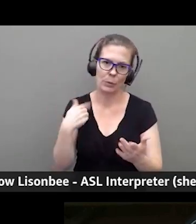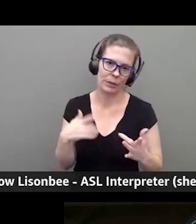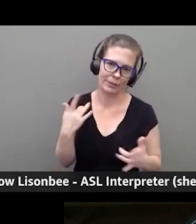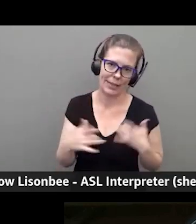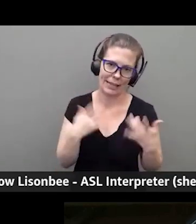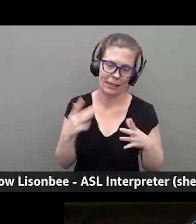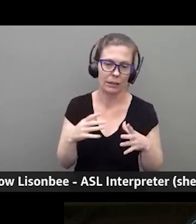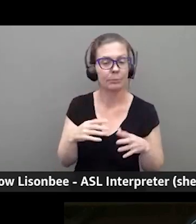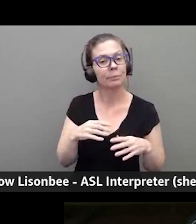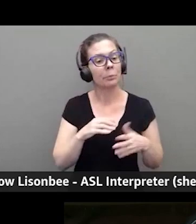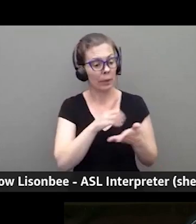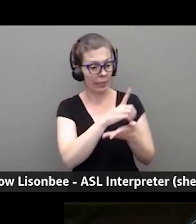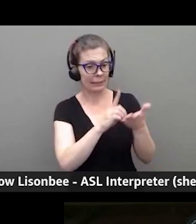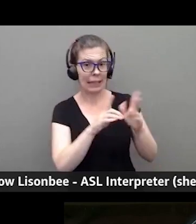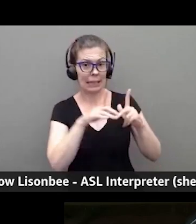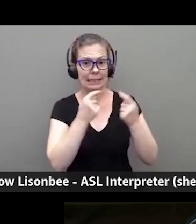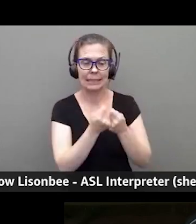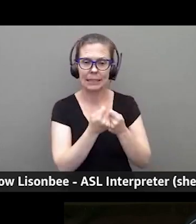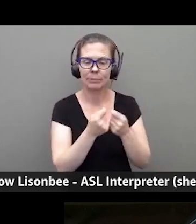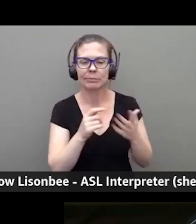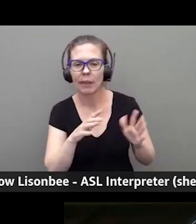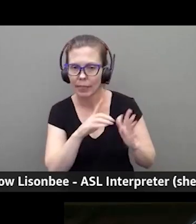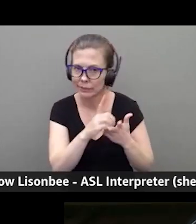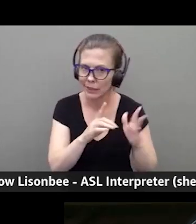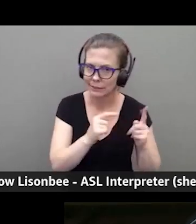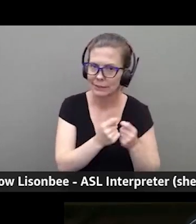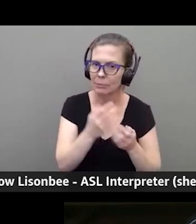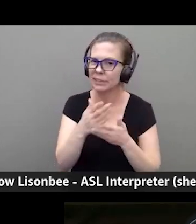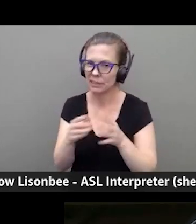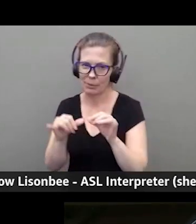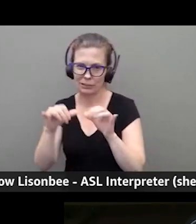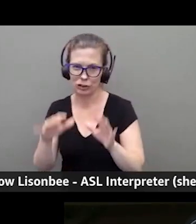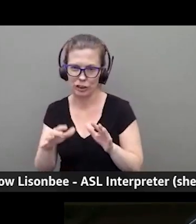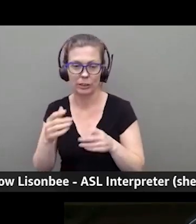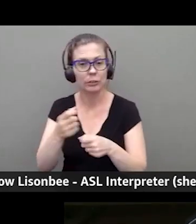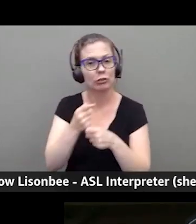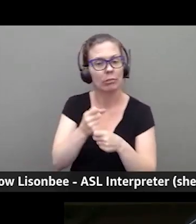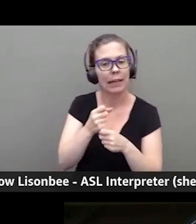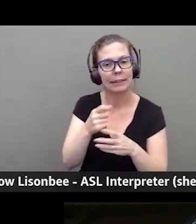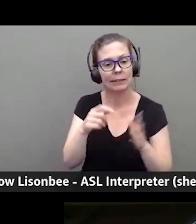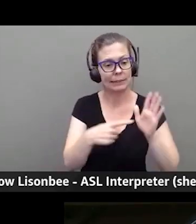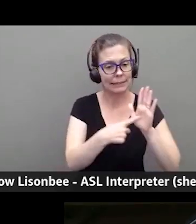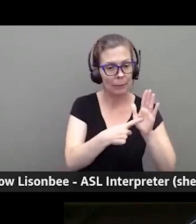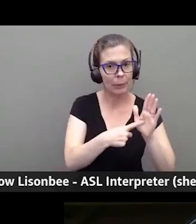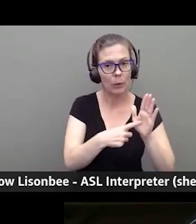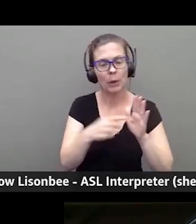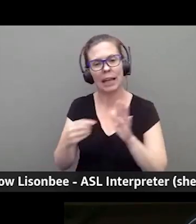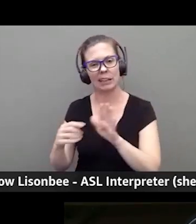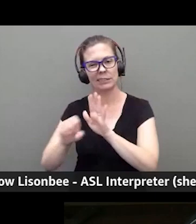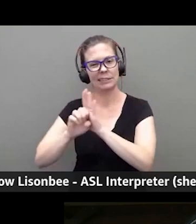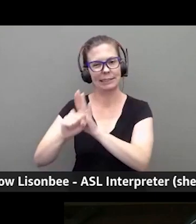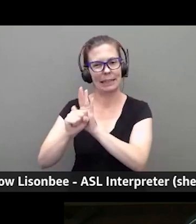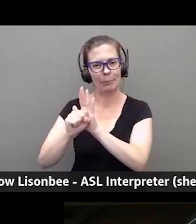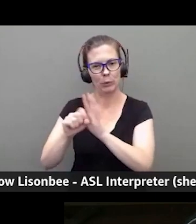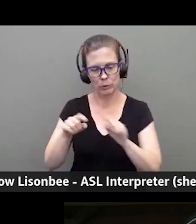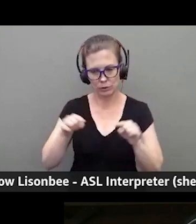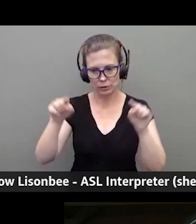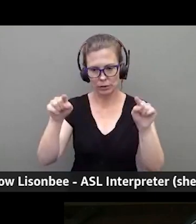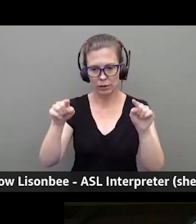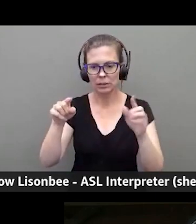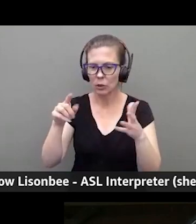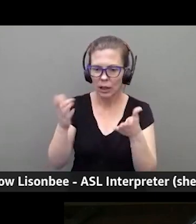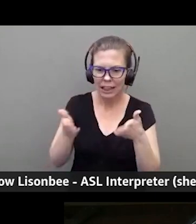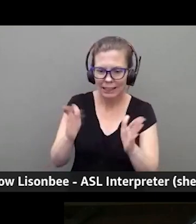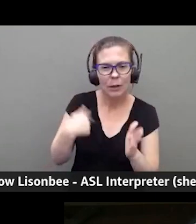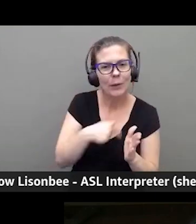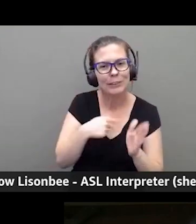But our design team and some of our engineers have created some both demos and sample apps to allow us